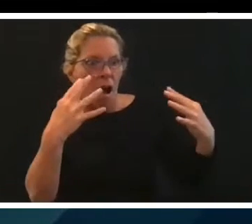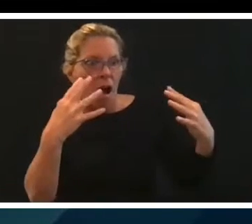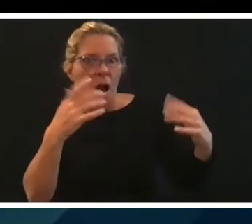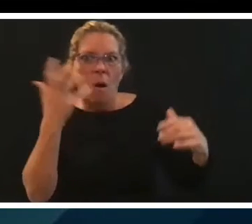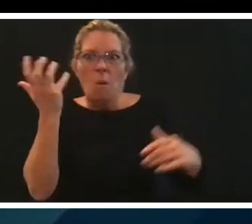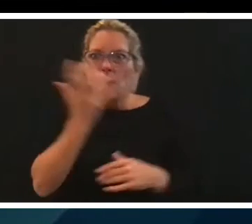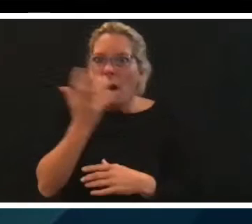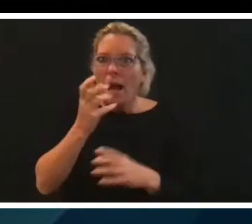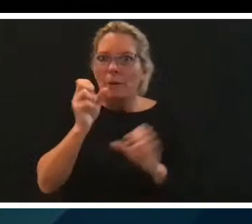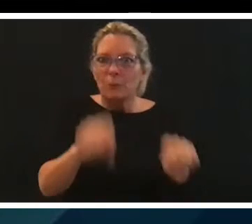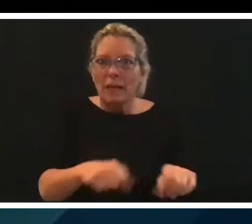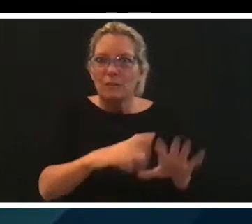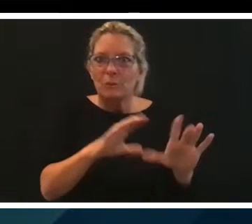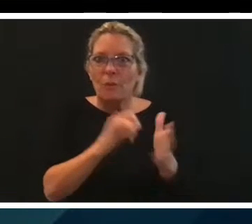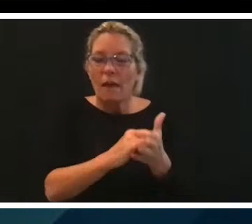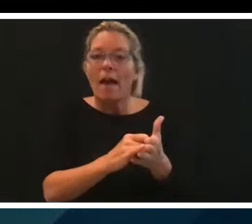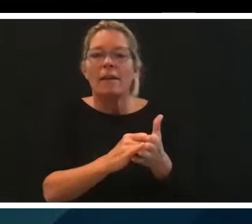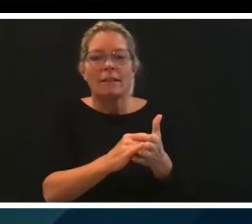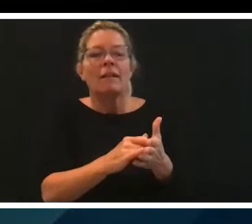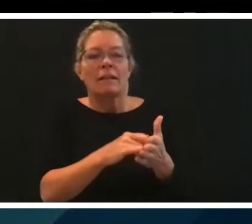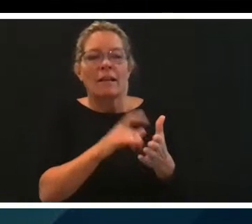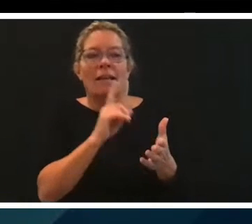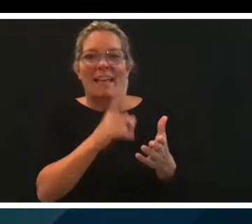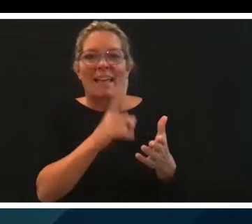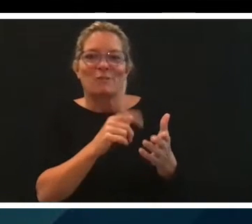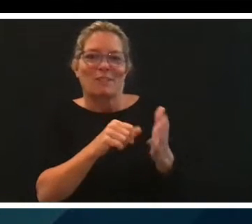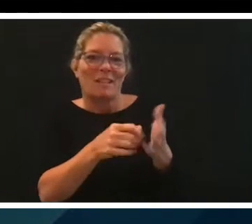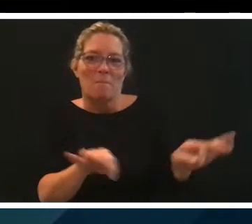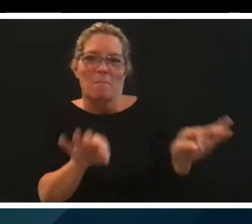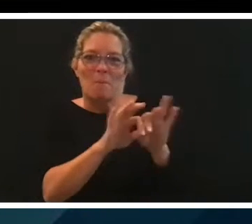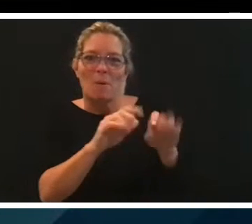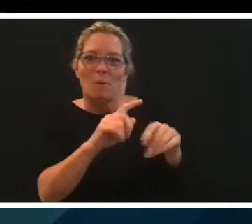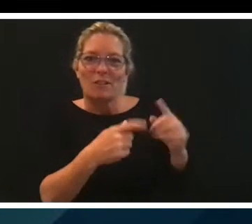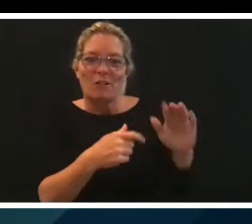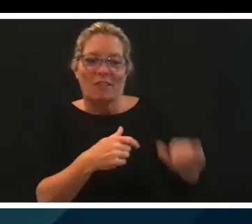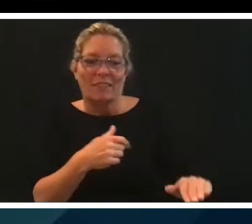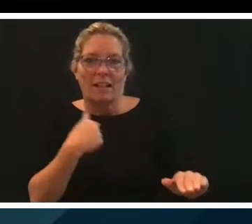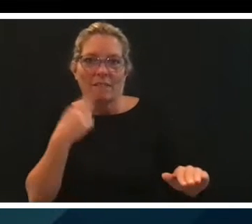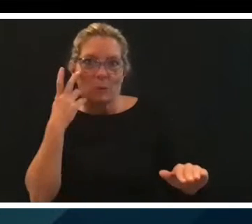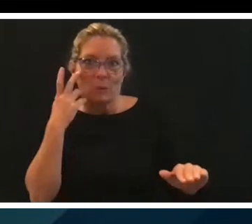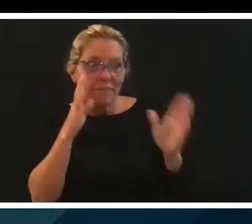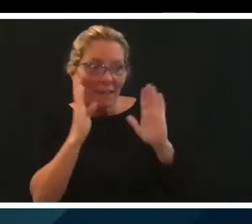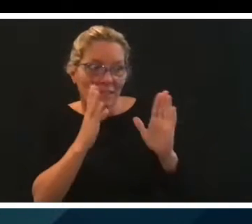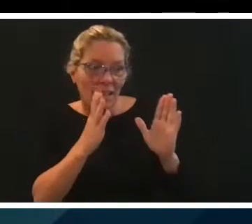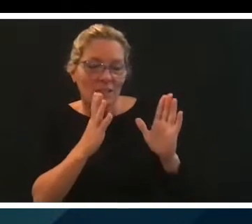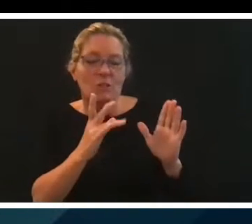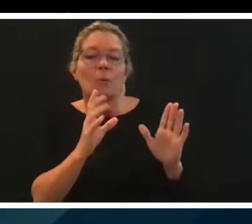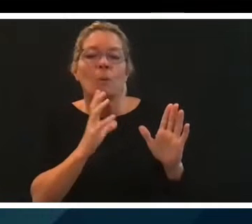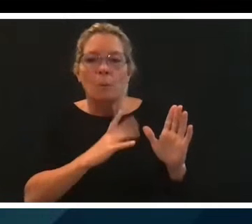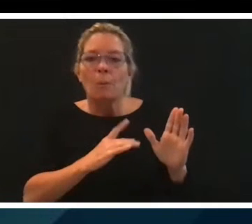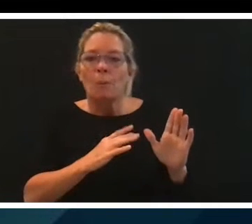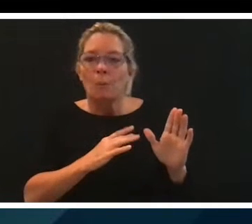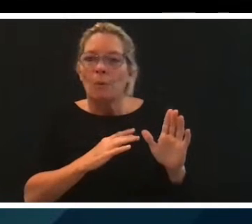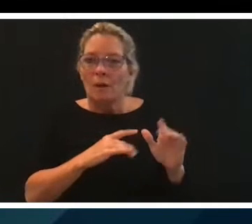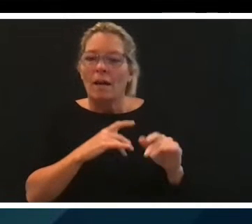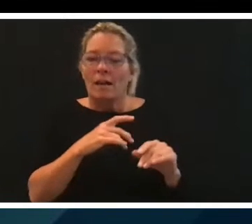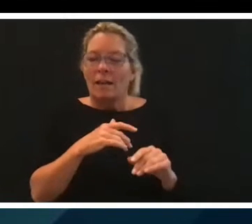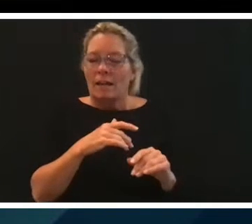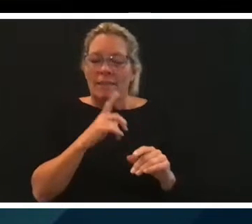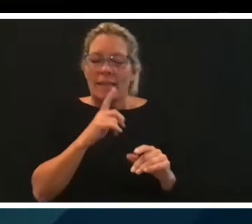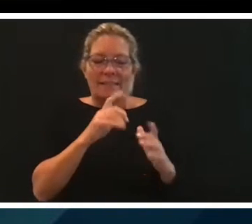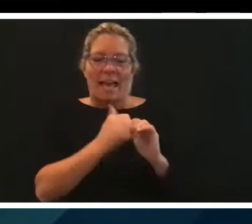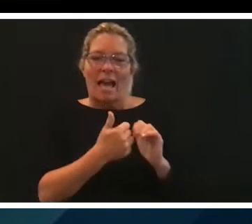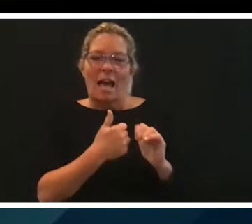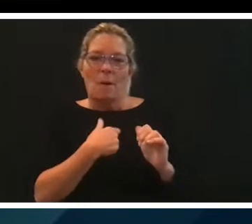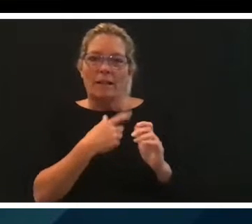that stuff, those things are really important when you're little. And music definitely got me in that way.